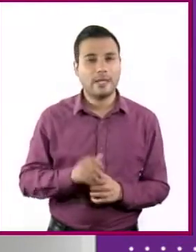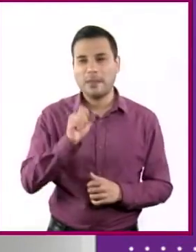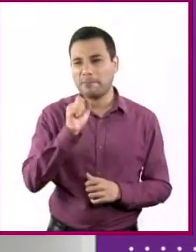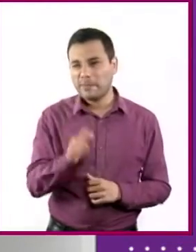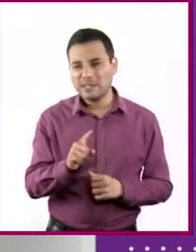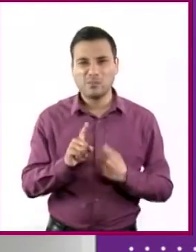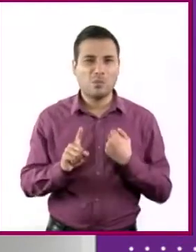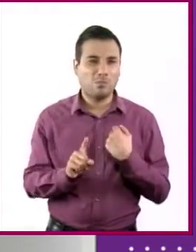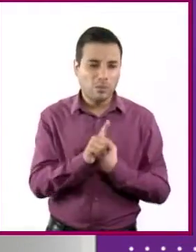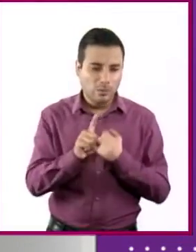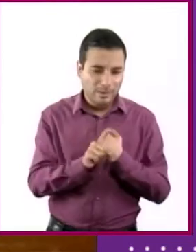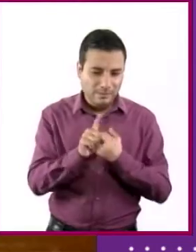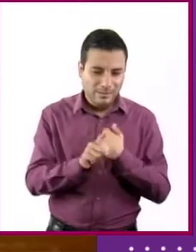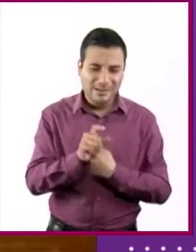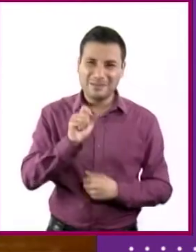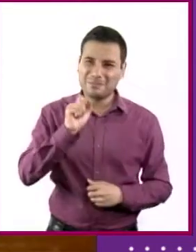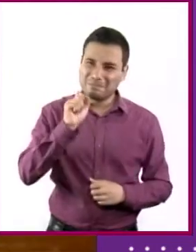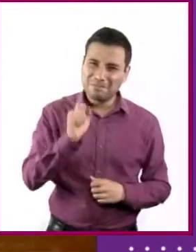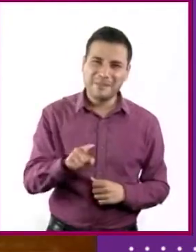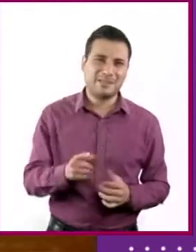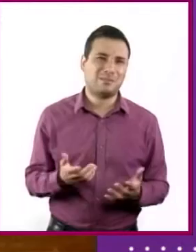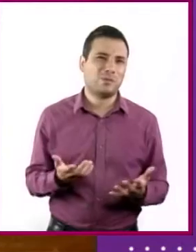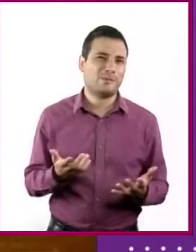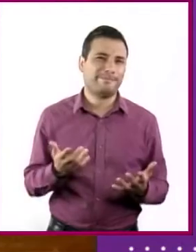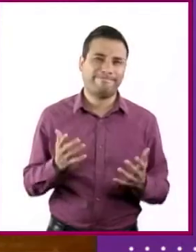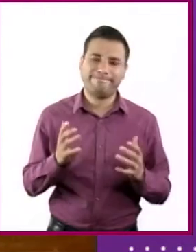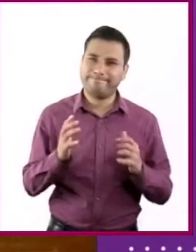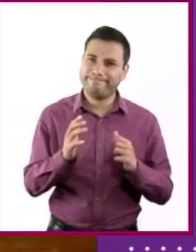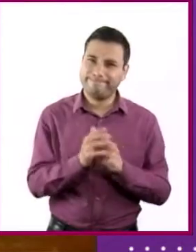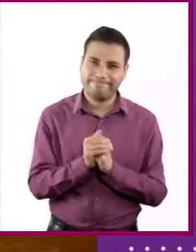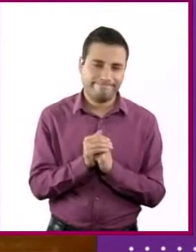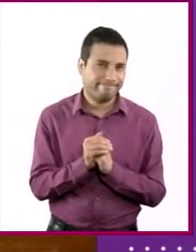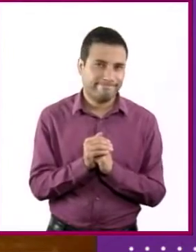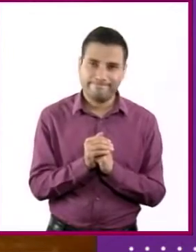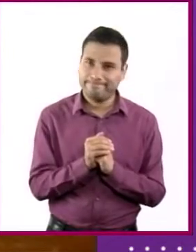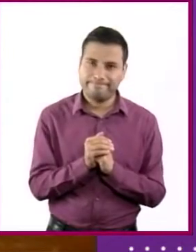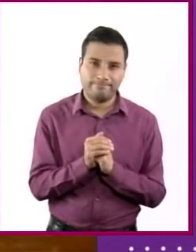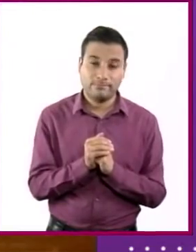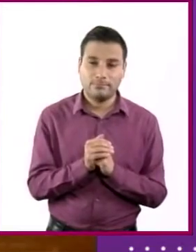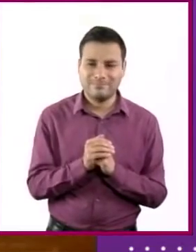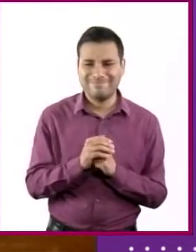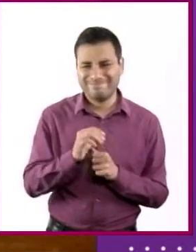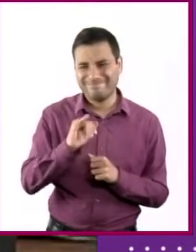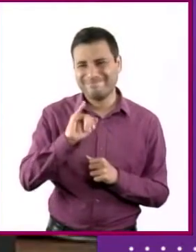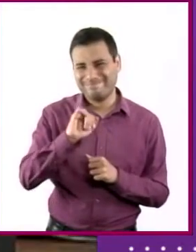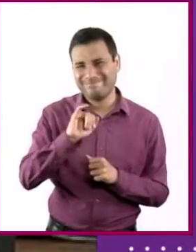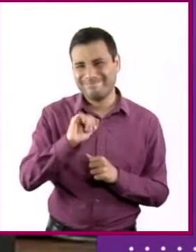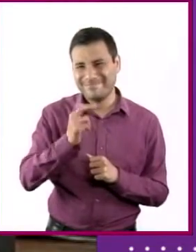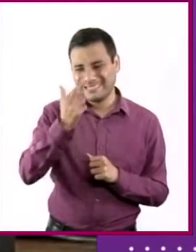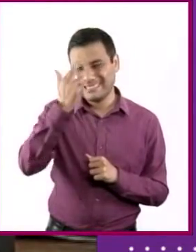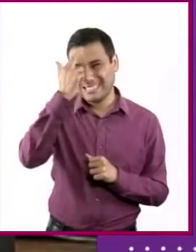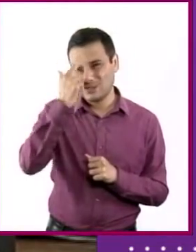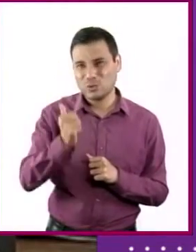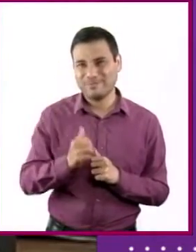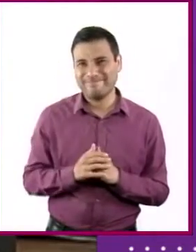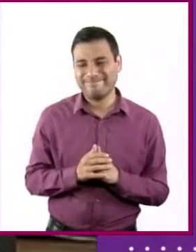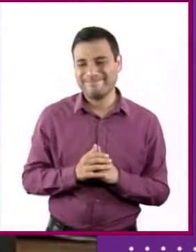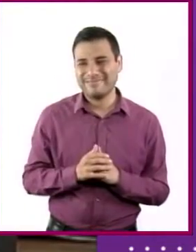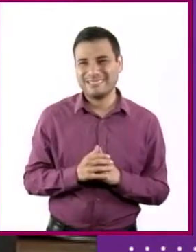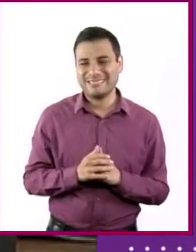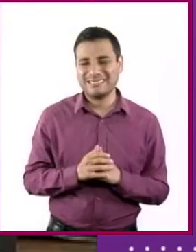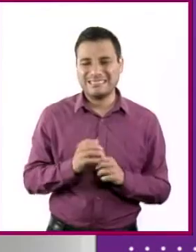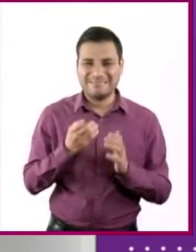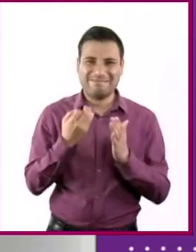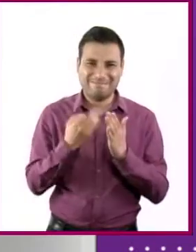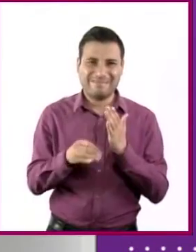like that! He has trouble with machines when they are new! Yes, you're right. Maybe I just have to try